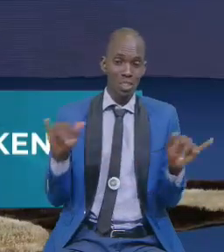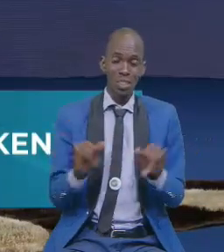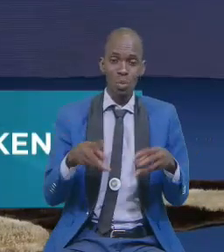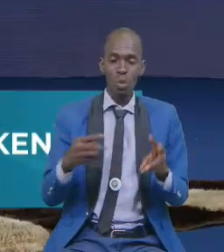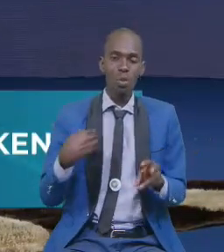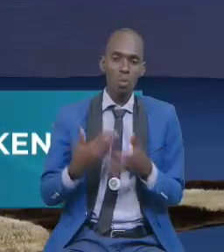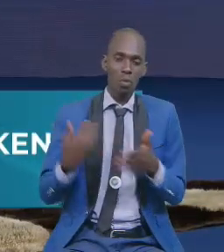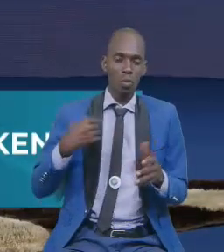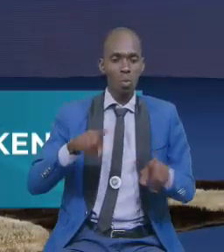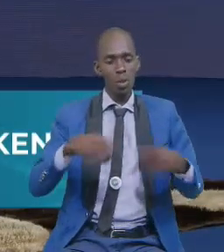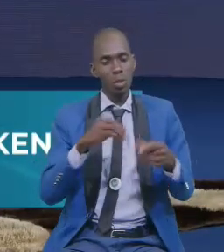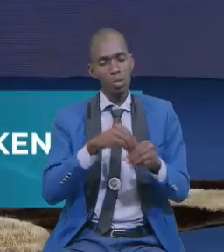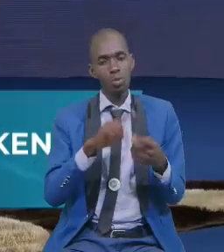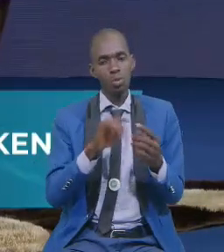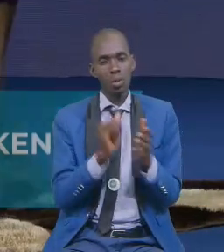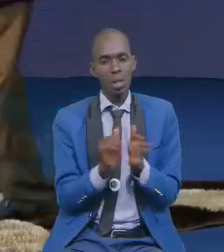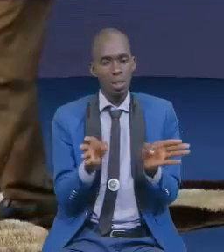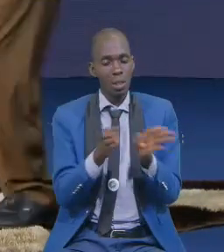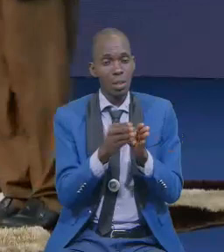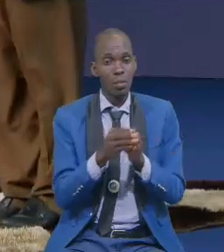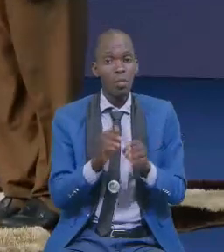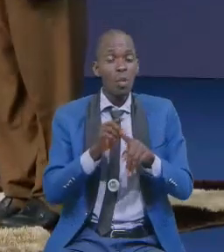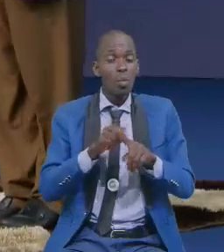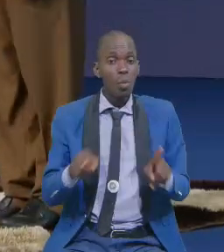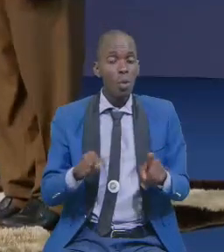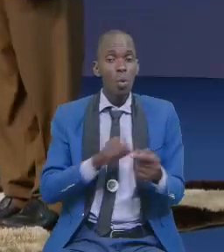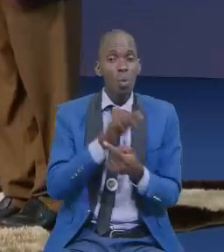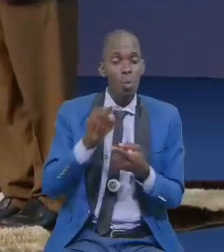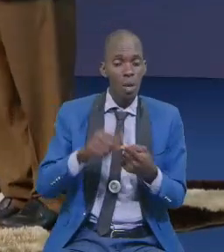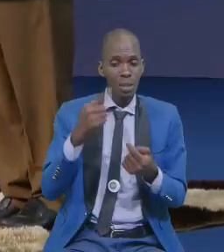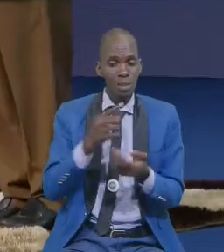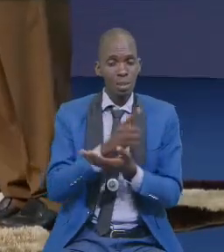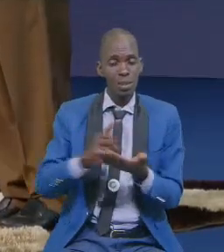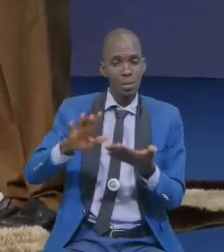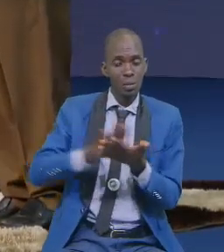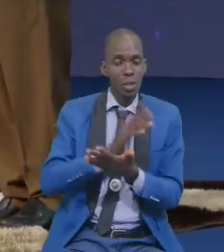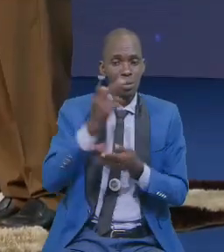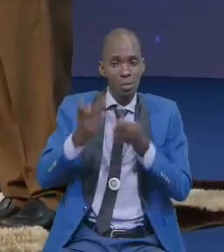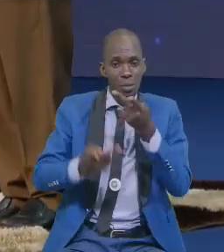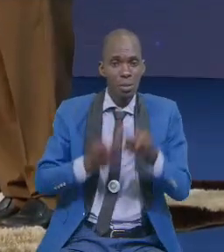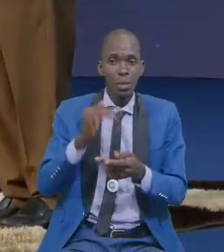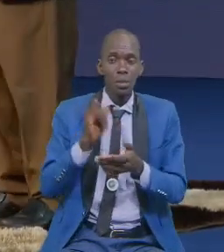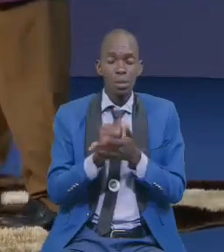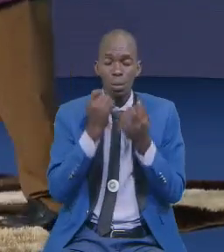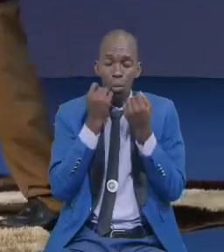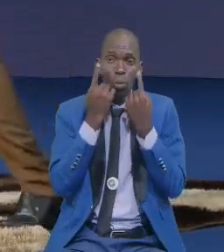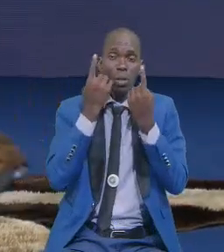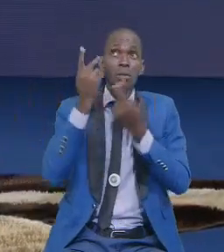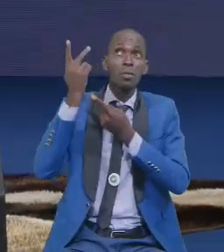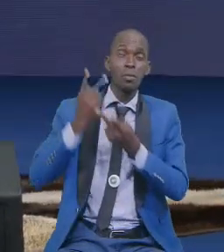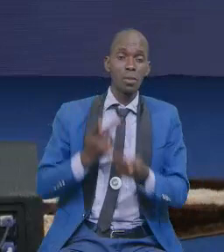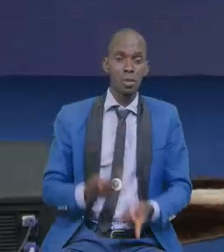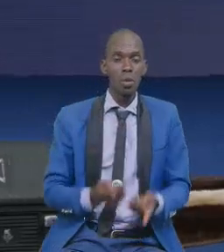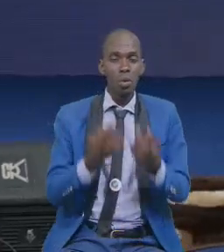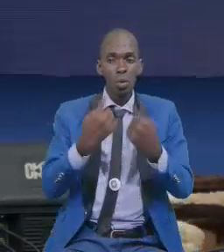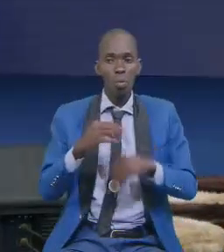assembly. But when the divine visitation, the awakening visitation comes upon